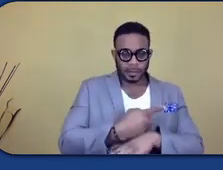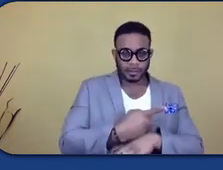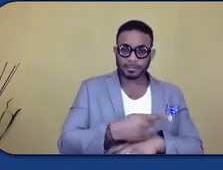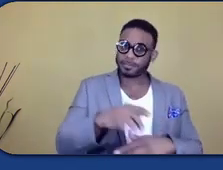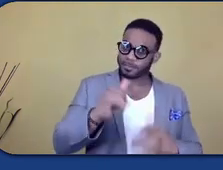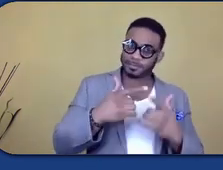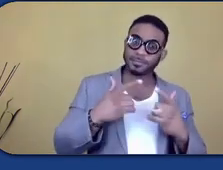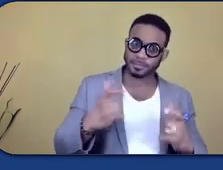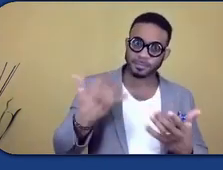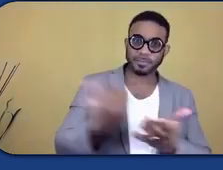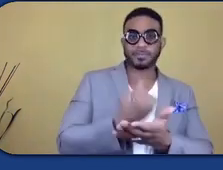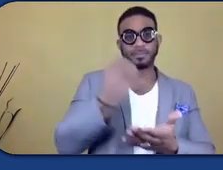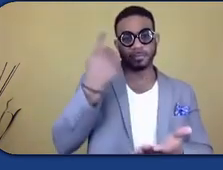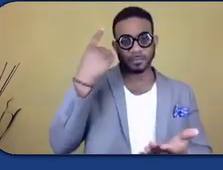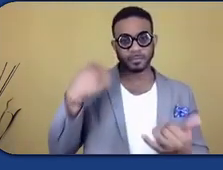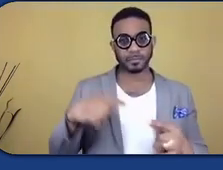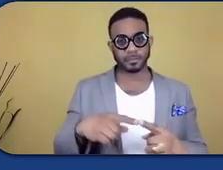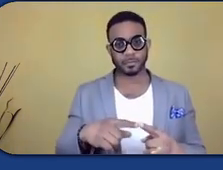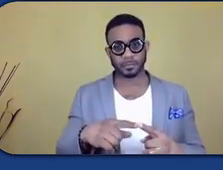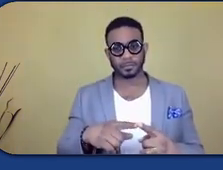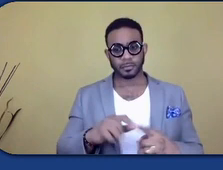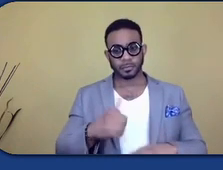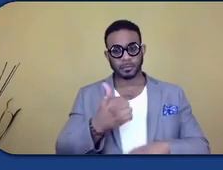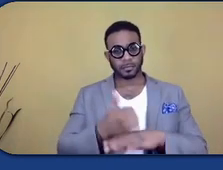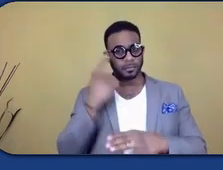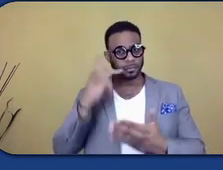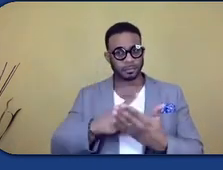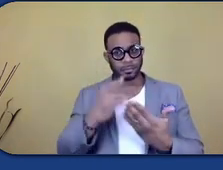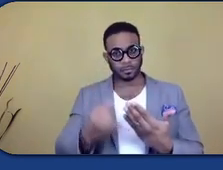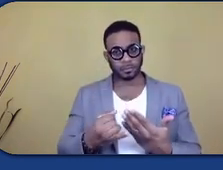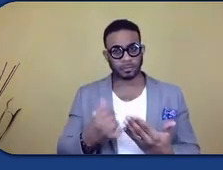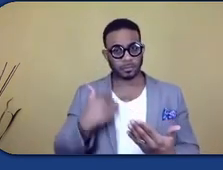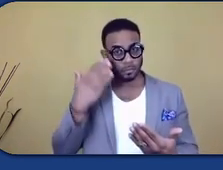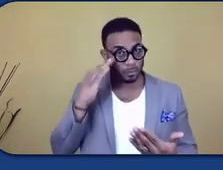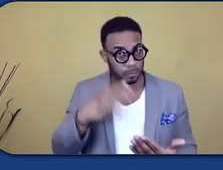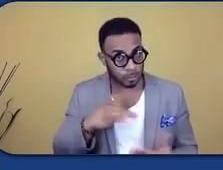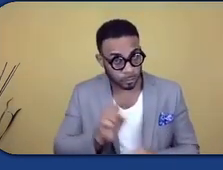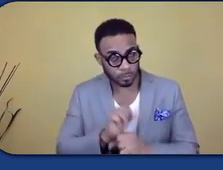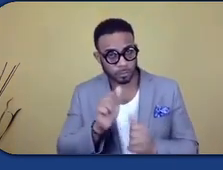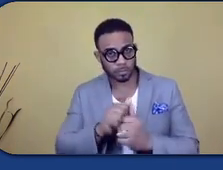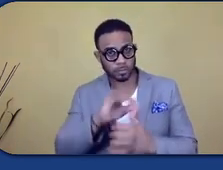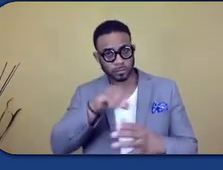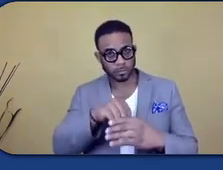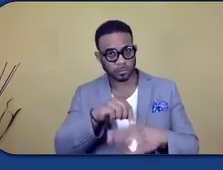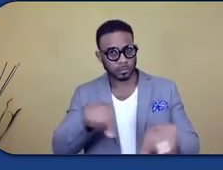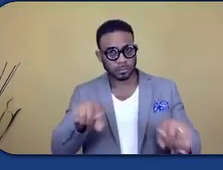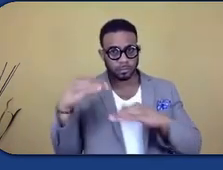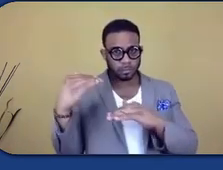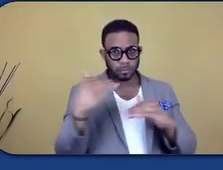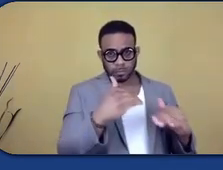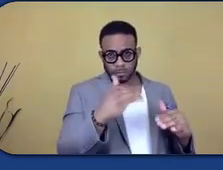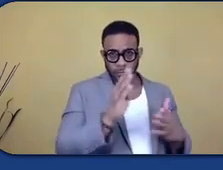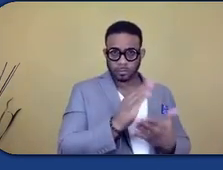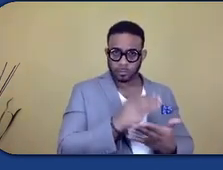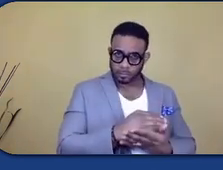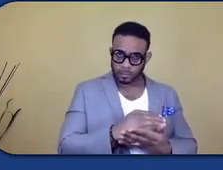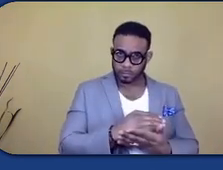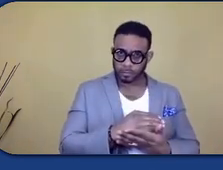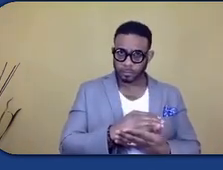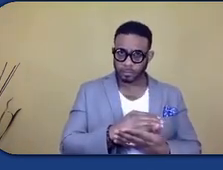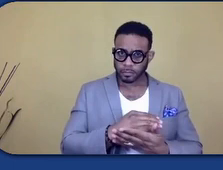day. So that's a big win. And in terms of the phasing of the project, you know, we are working within a